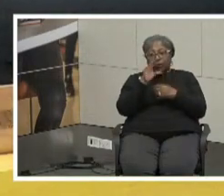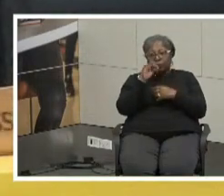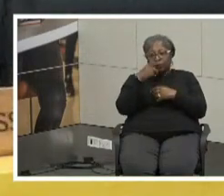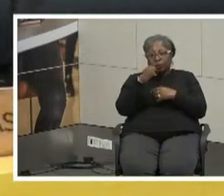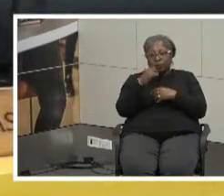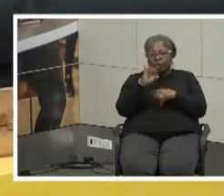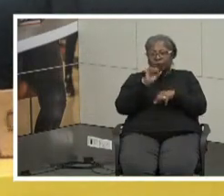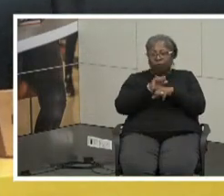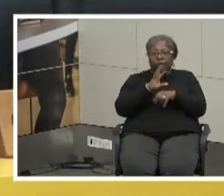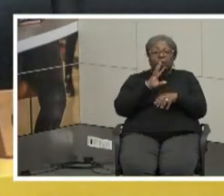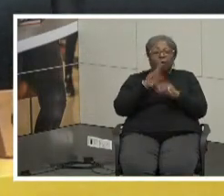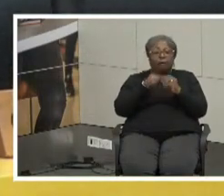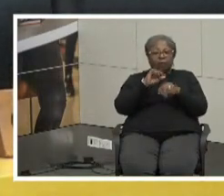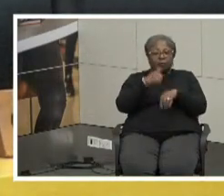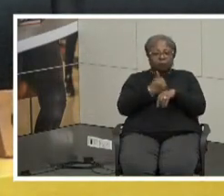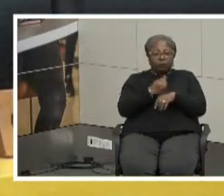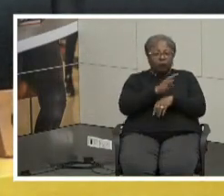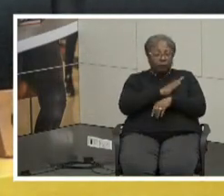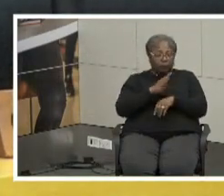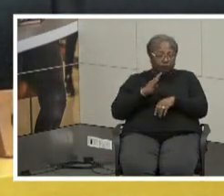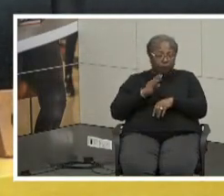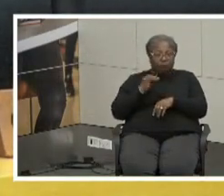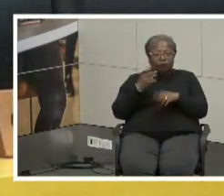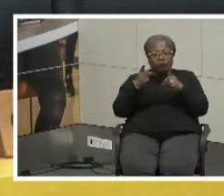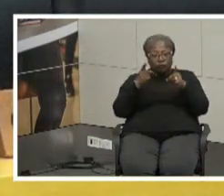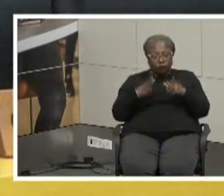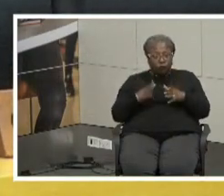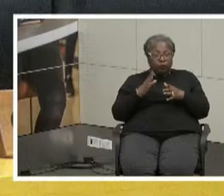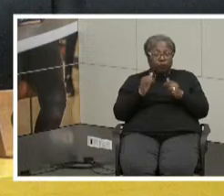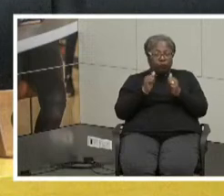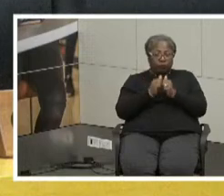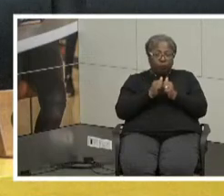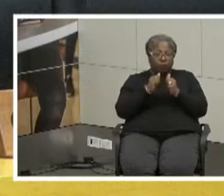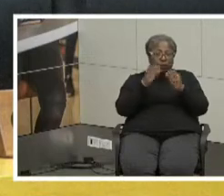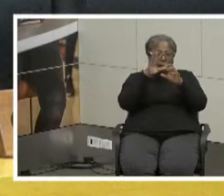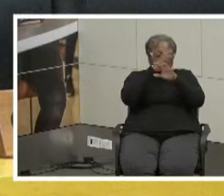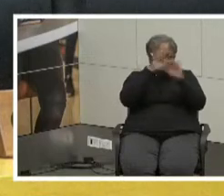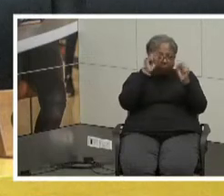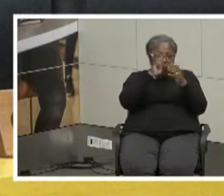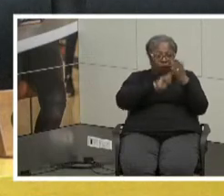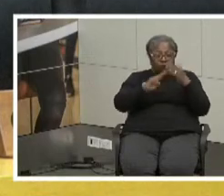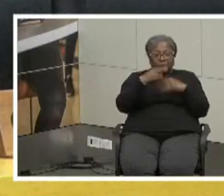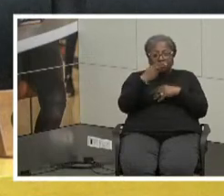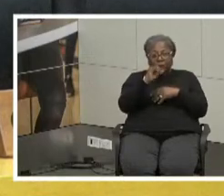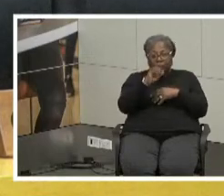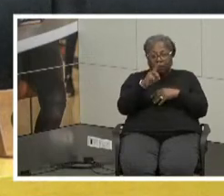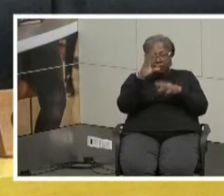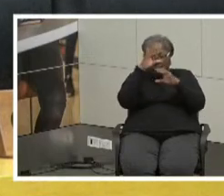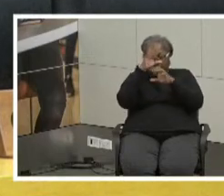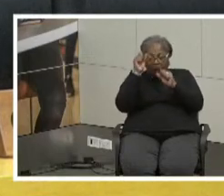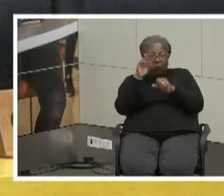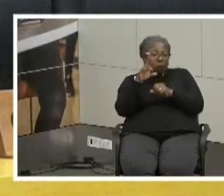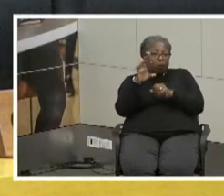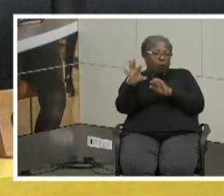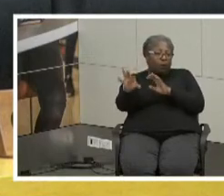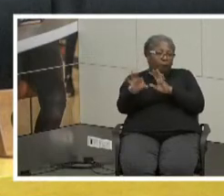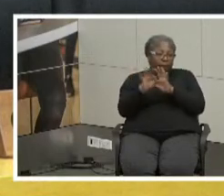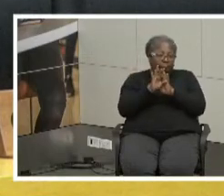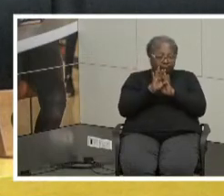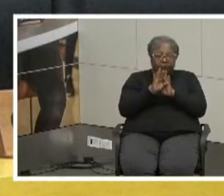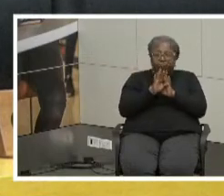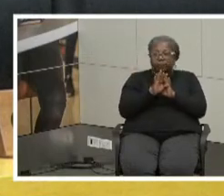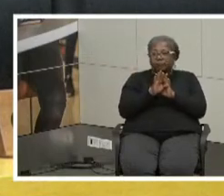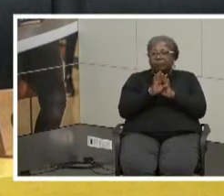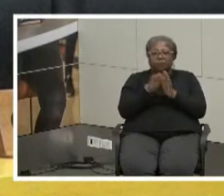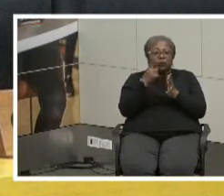talks about establishing a board of directors with the president of the university and the HISD superintendent or design